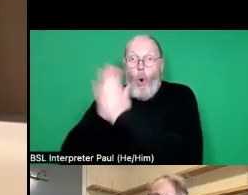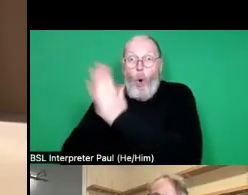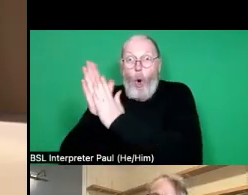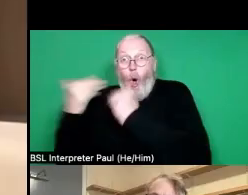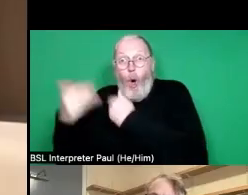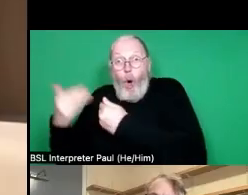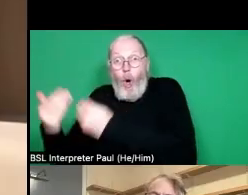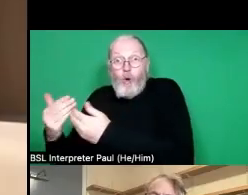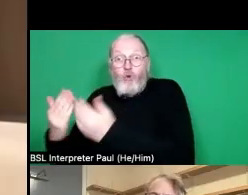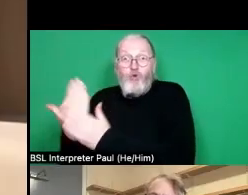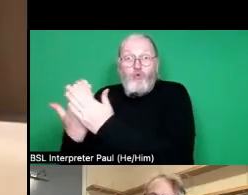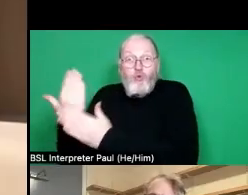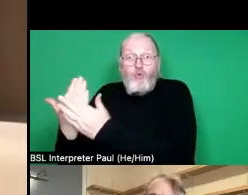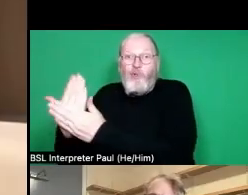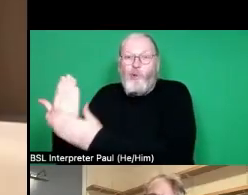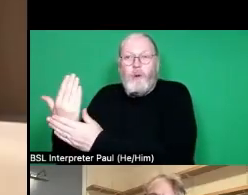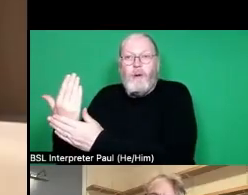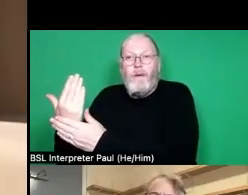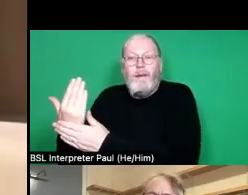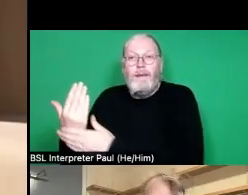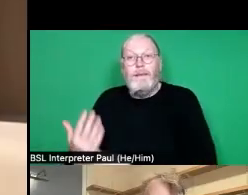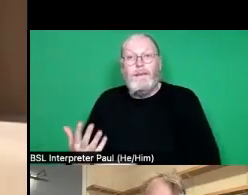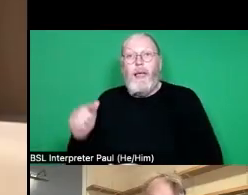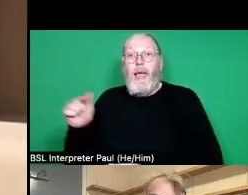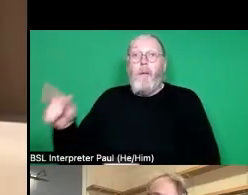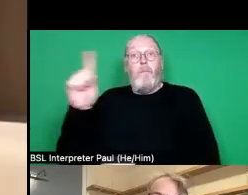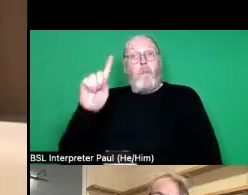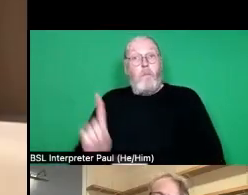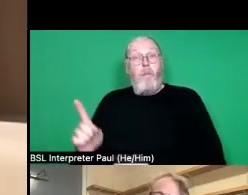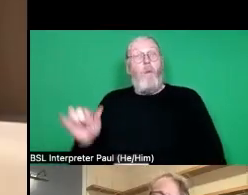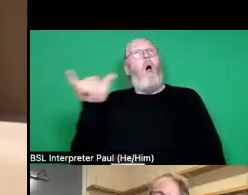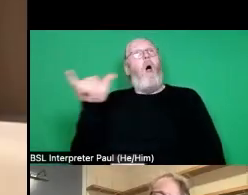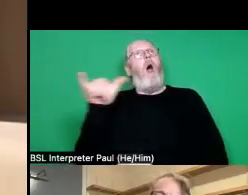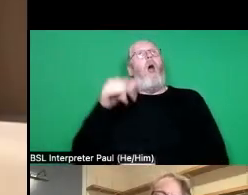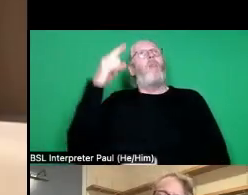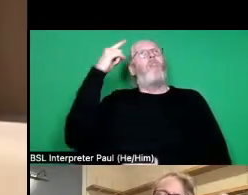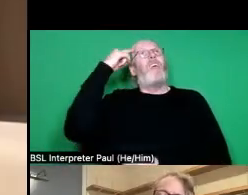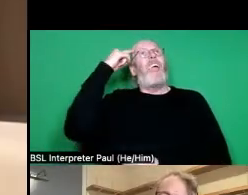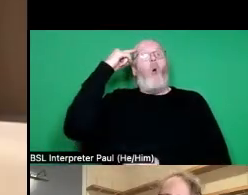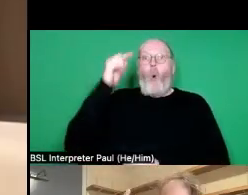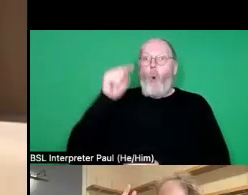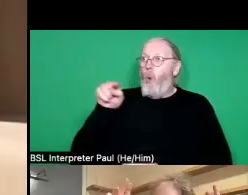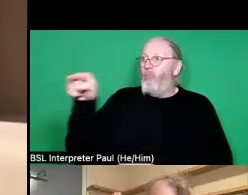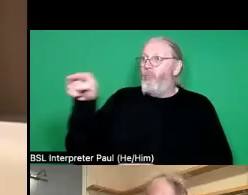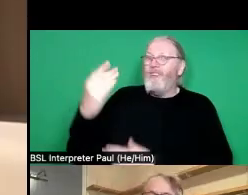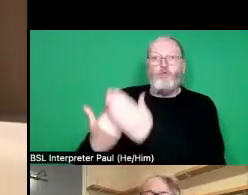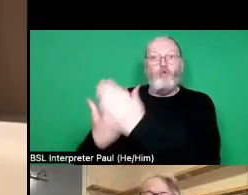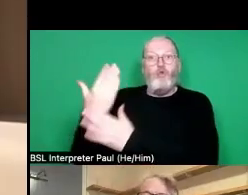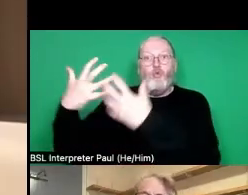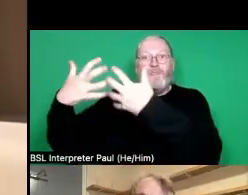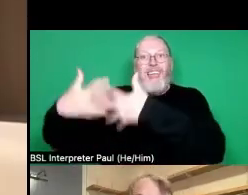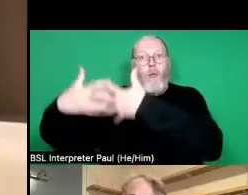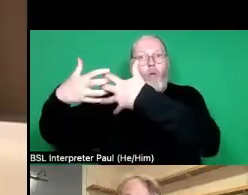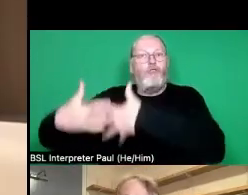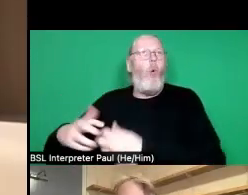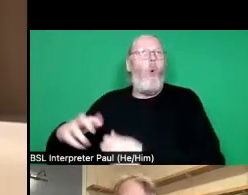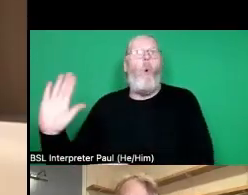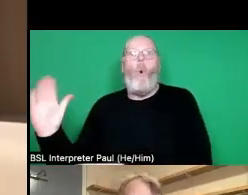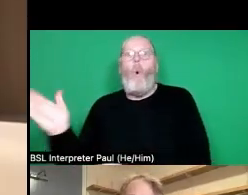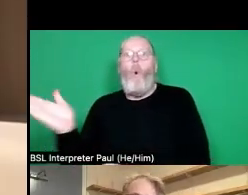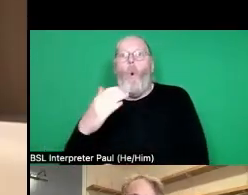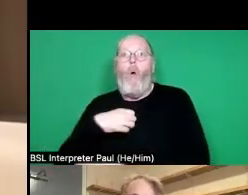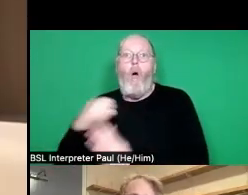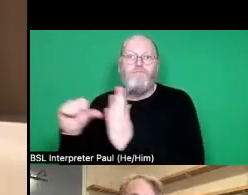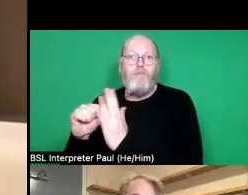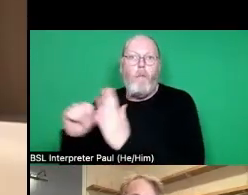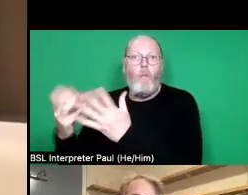is new technology is going to solve all our problems, and it's kind of magic, the tech bro kind of attitude of one